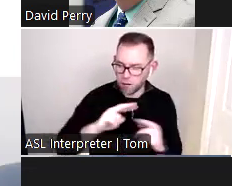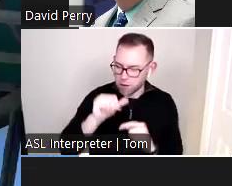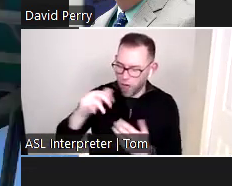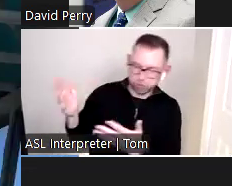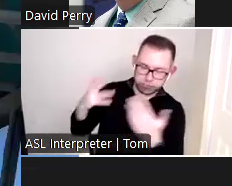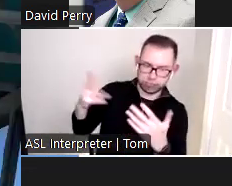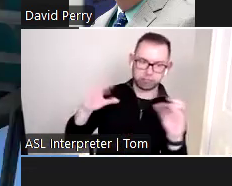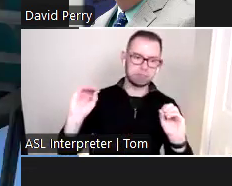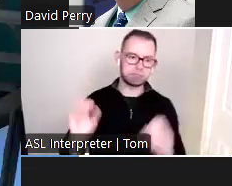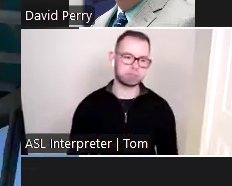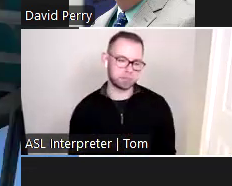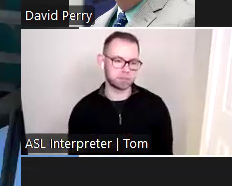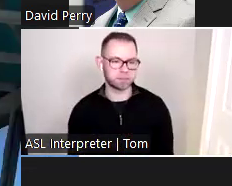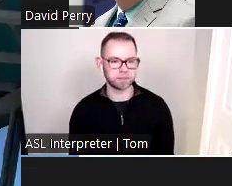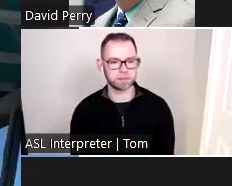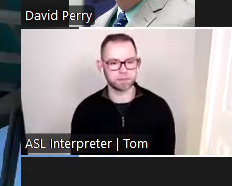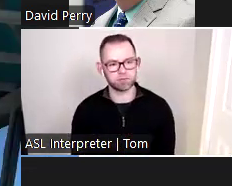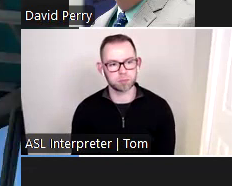Next slide, please.